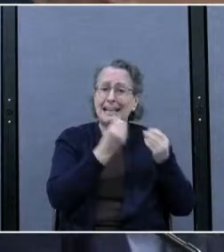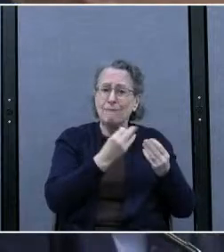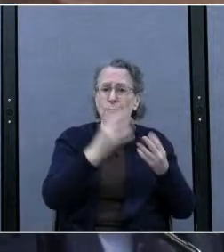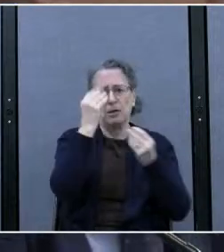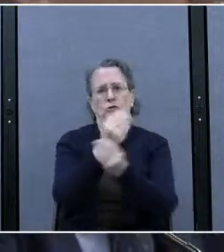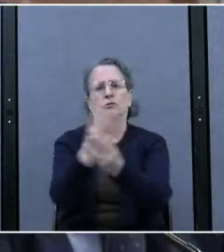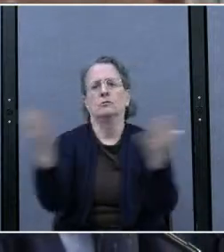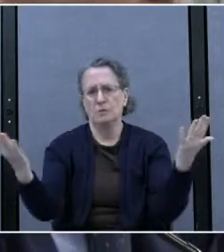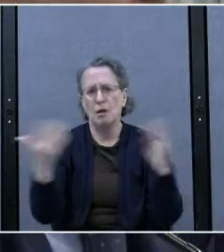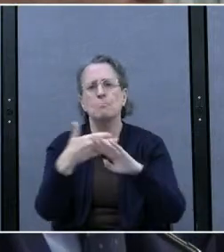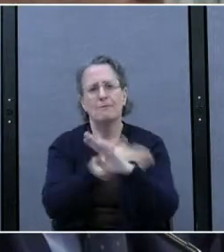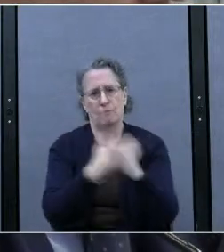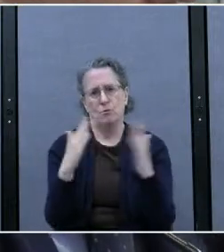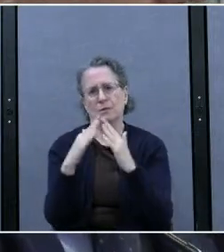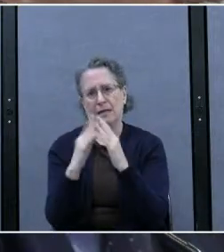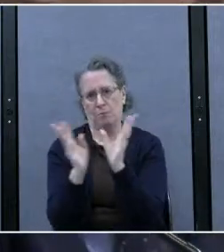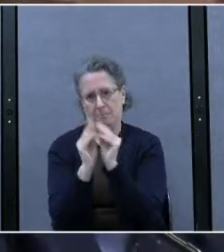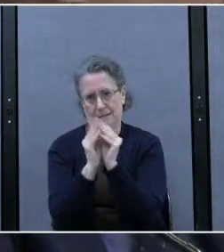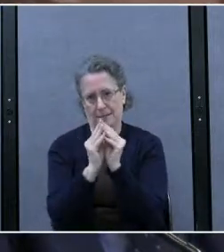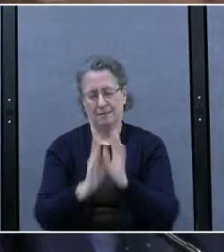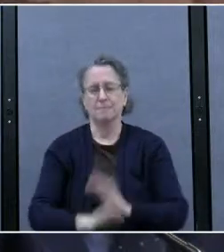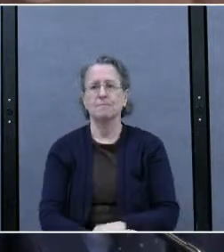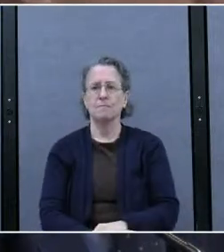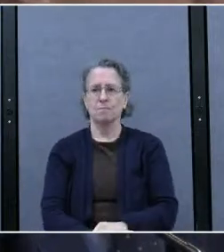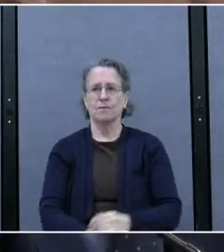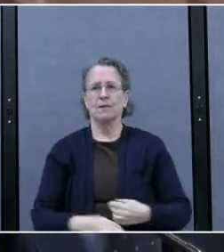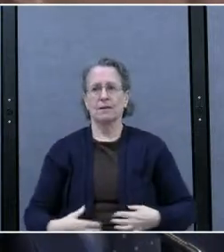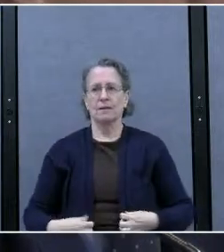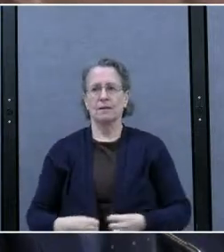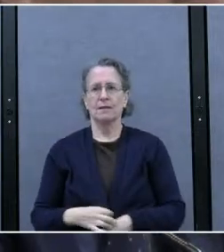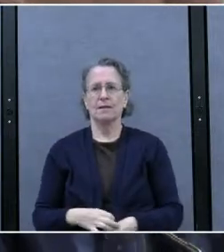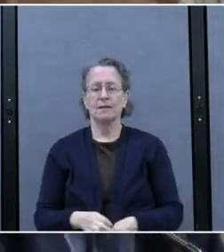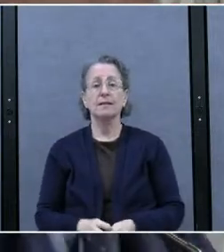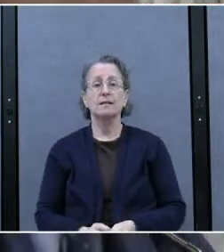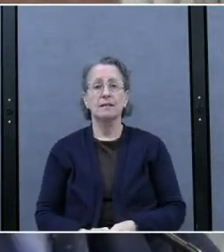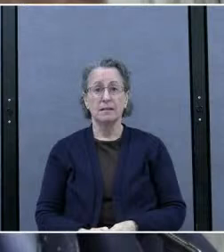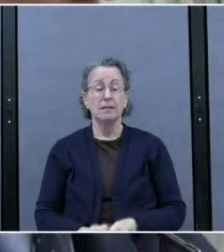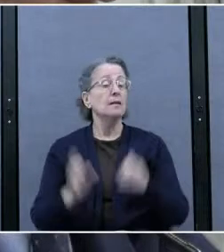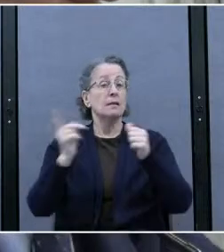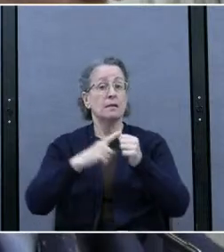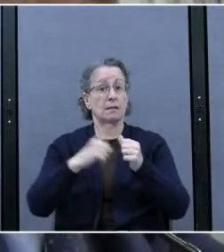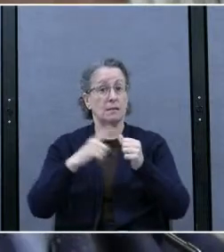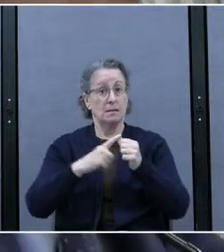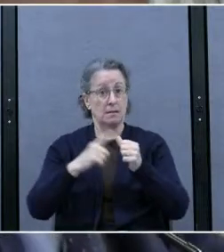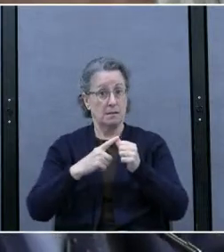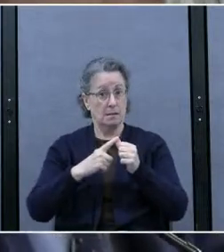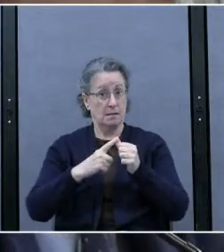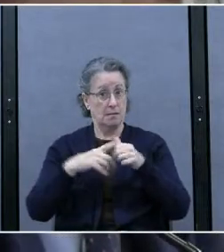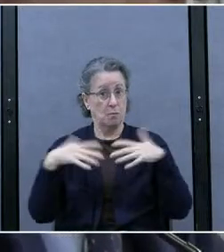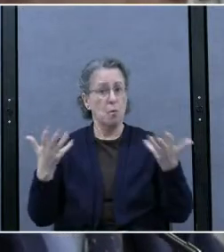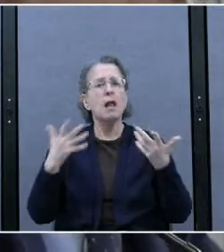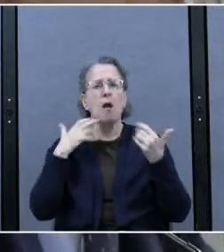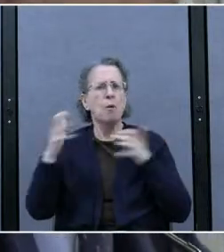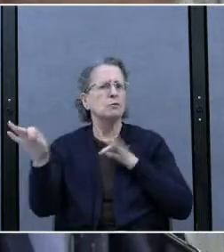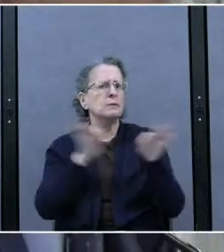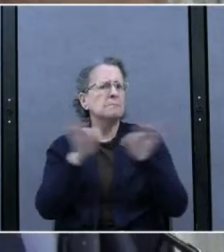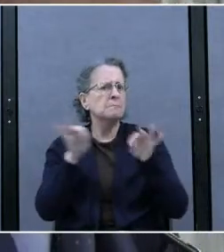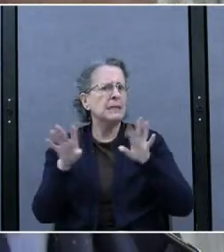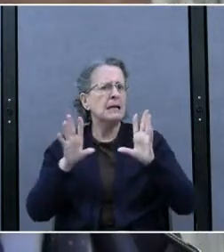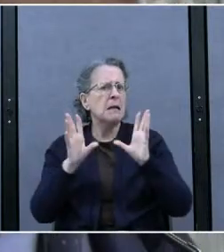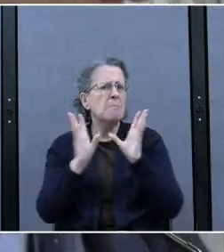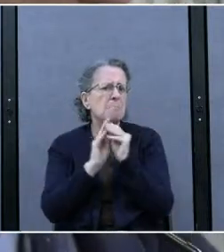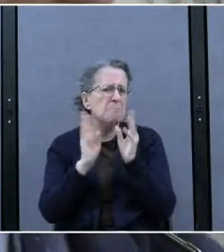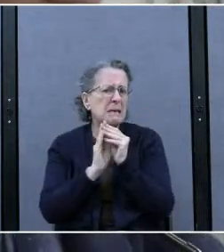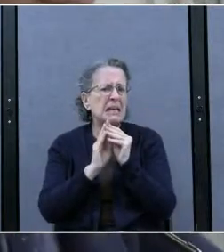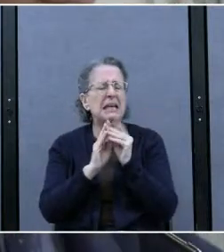to attend to here. The first thing I'm going to do is talk about expectations for this meeting.